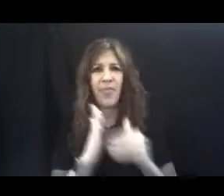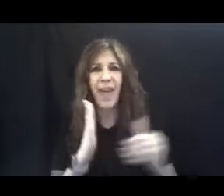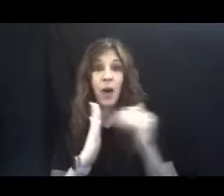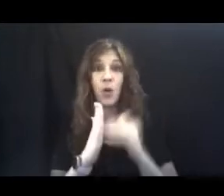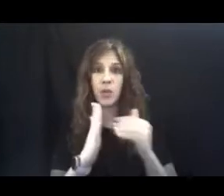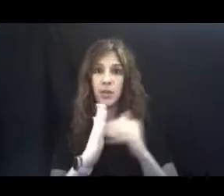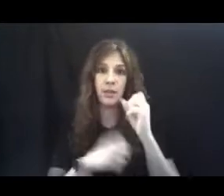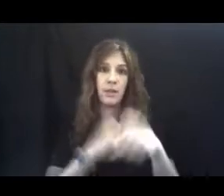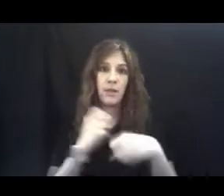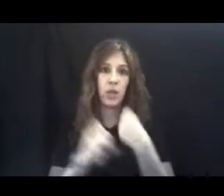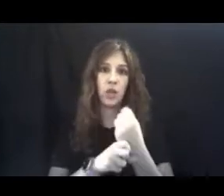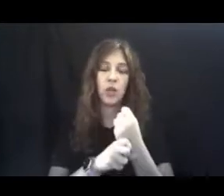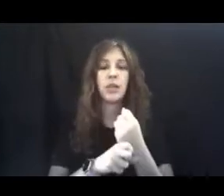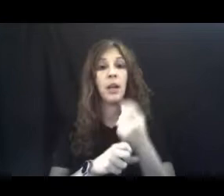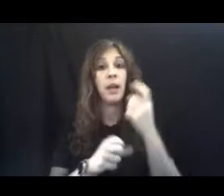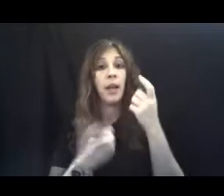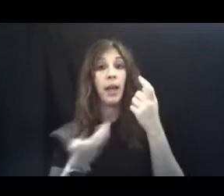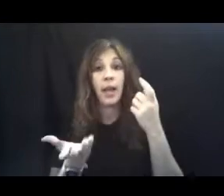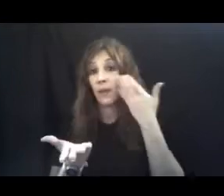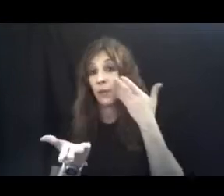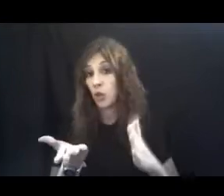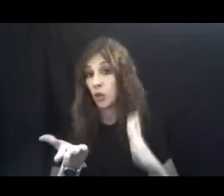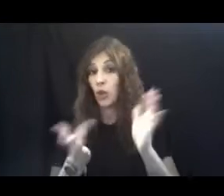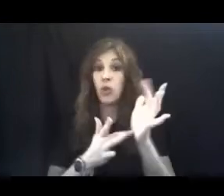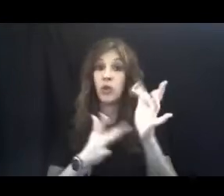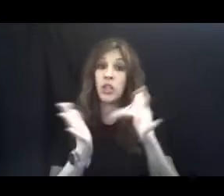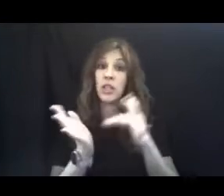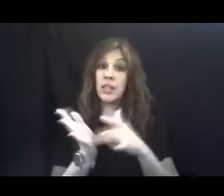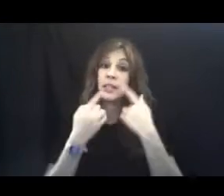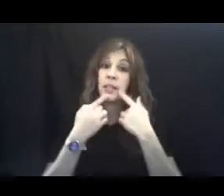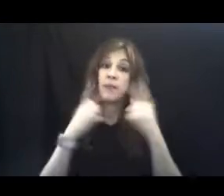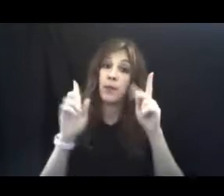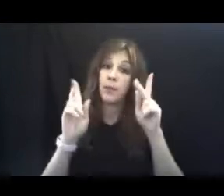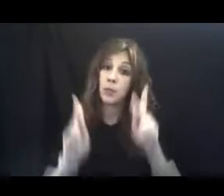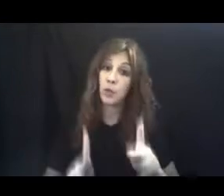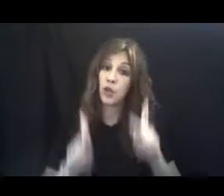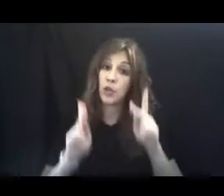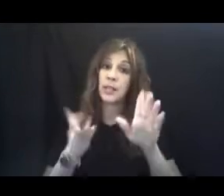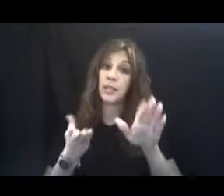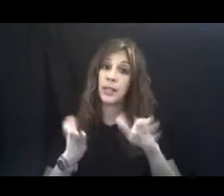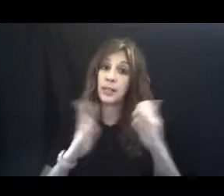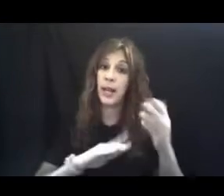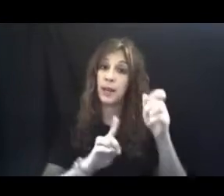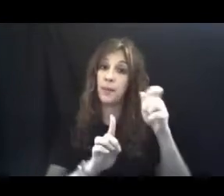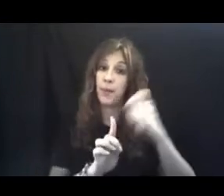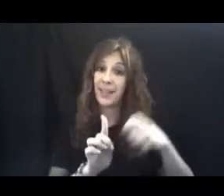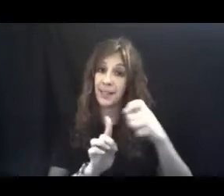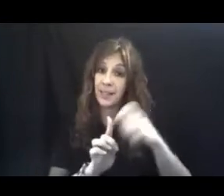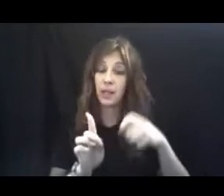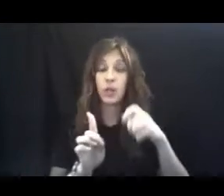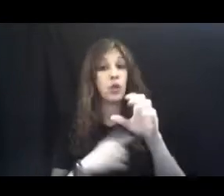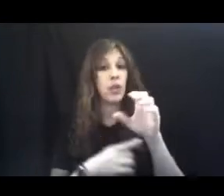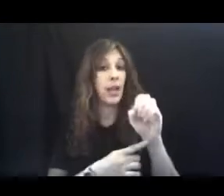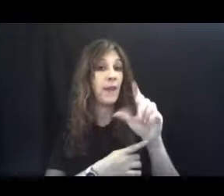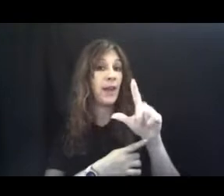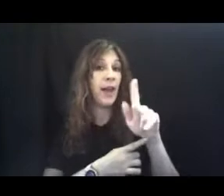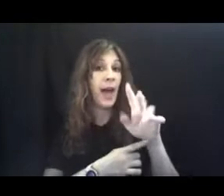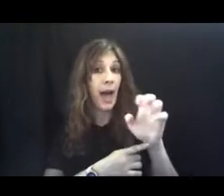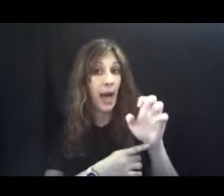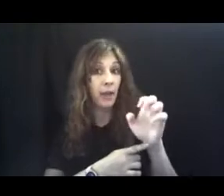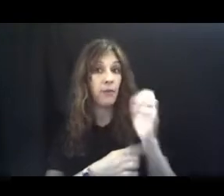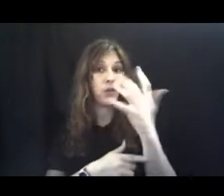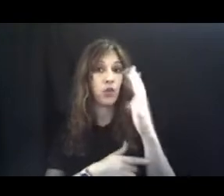person who resided in Palestine. So there are olive trees, to give you just a sense. There are olive trees that have been growing since the time of Jesus